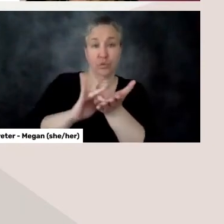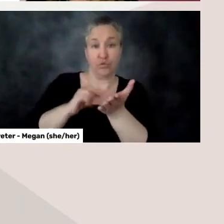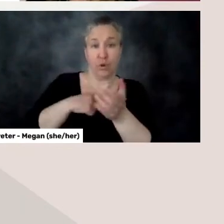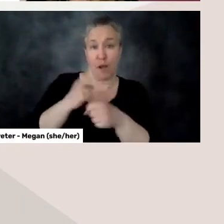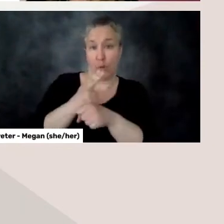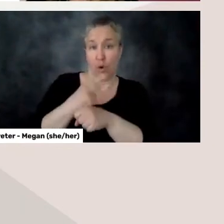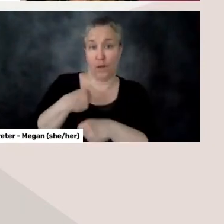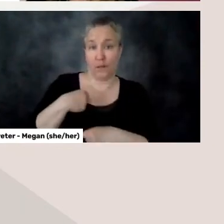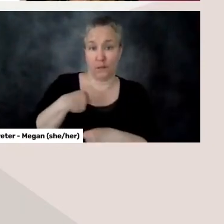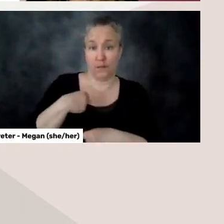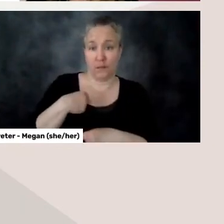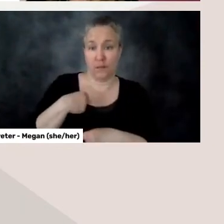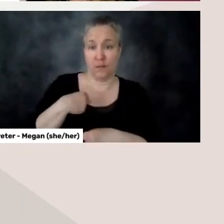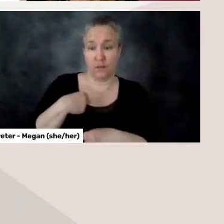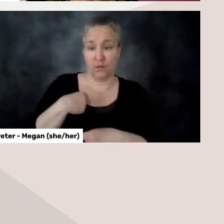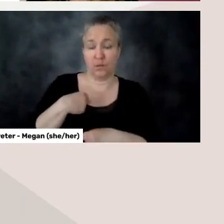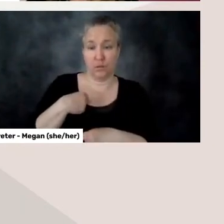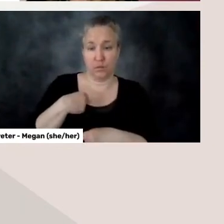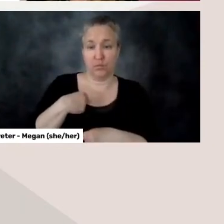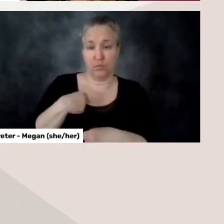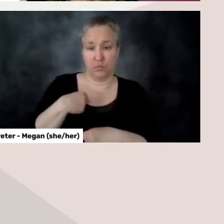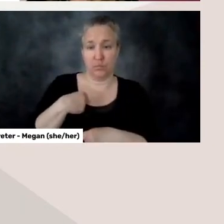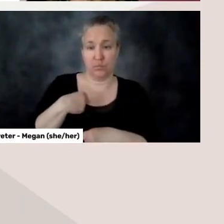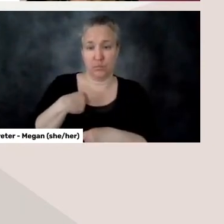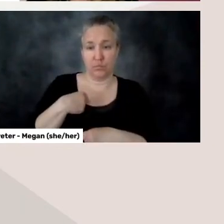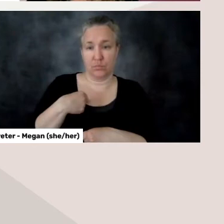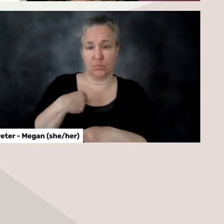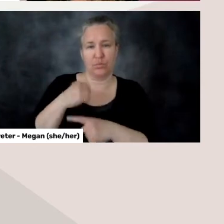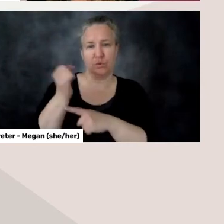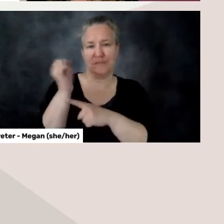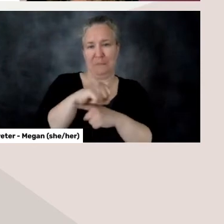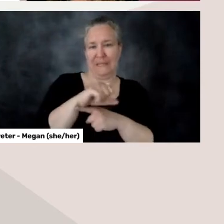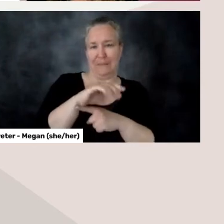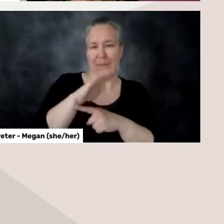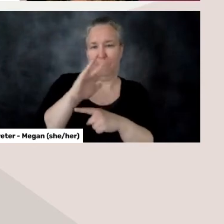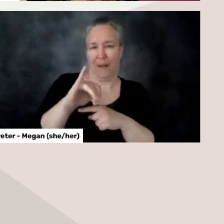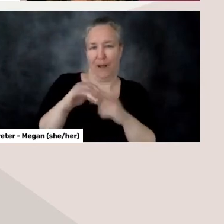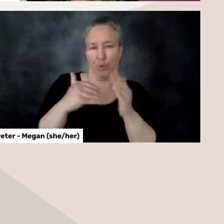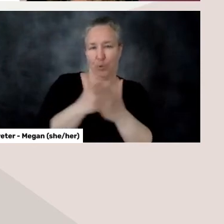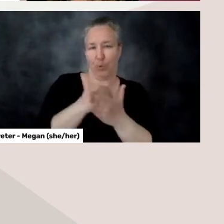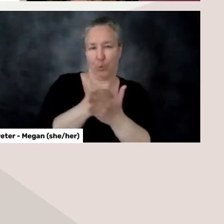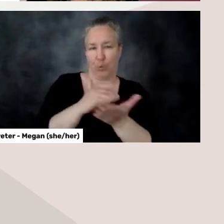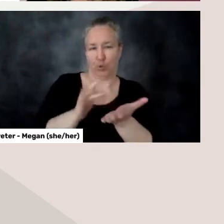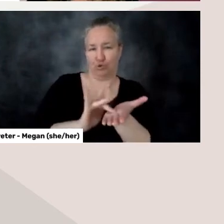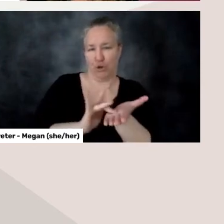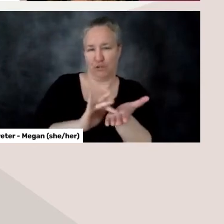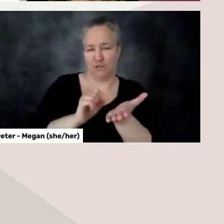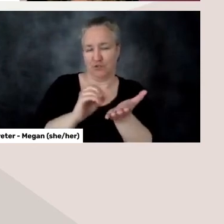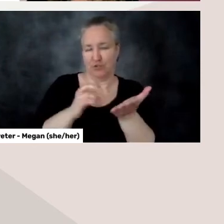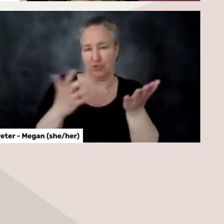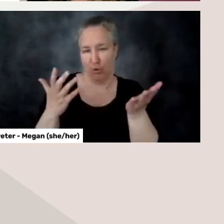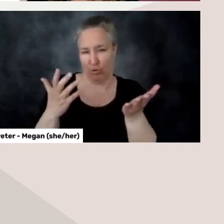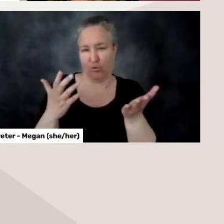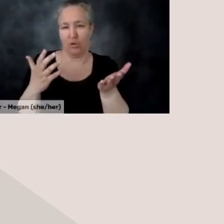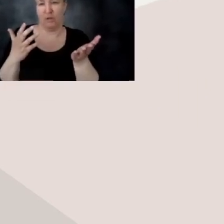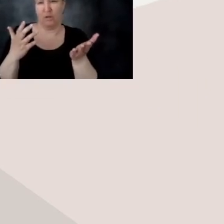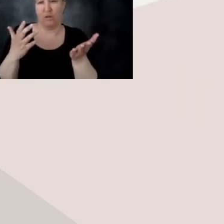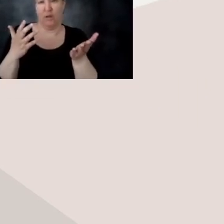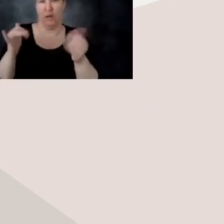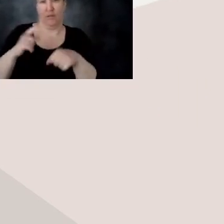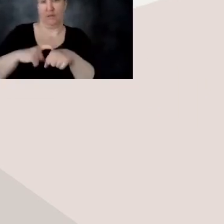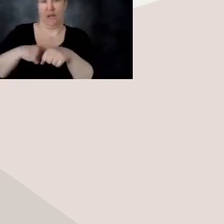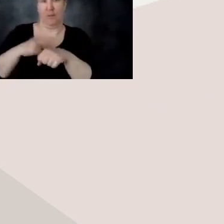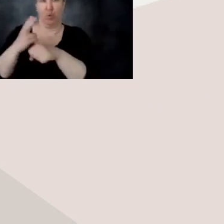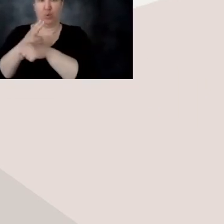on has been beaten by a newer drug. So if at the time I was put on